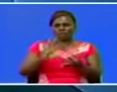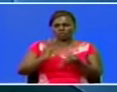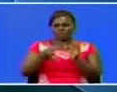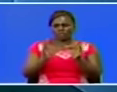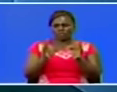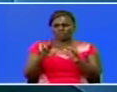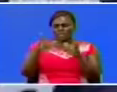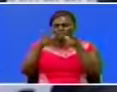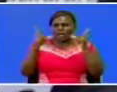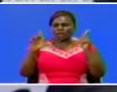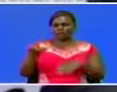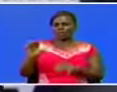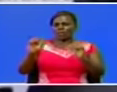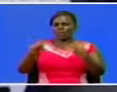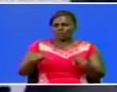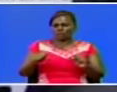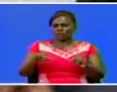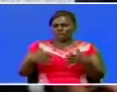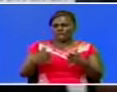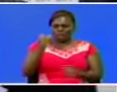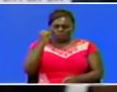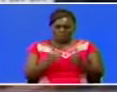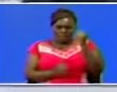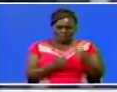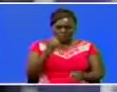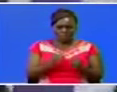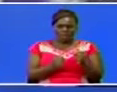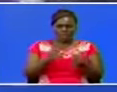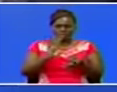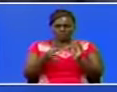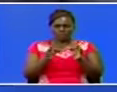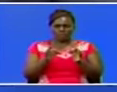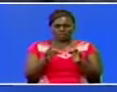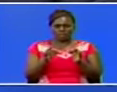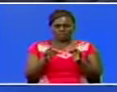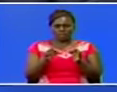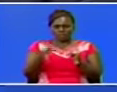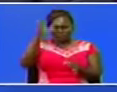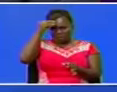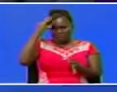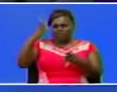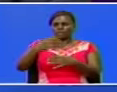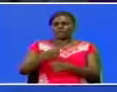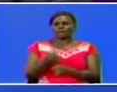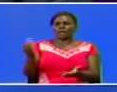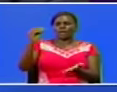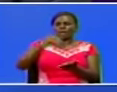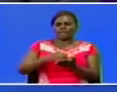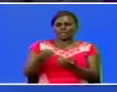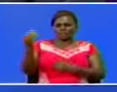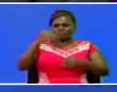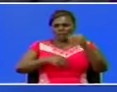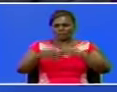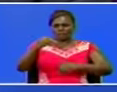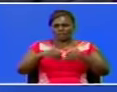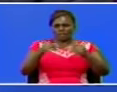language, and this will all be possible through athletics. The Bible Translation and Literacy Organization will once again raise funds for the